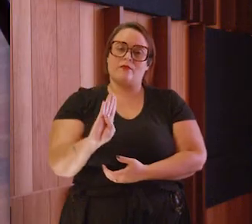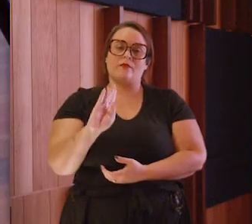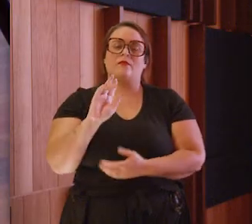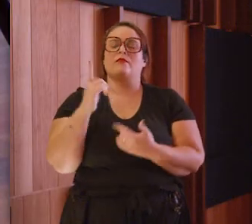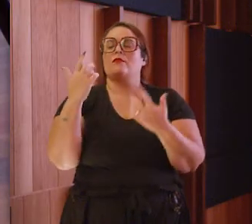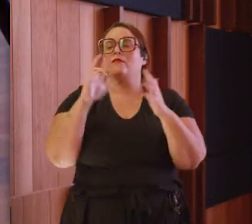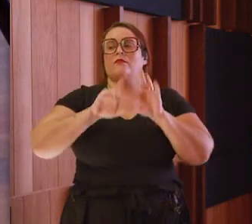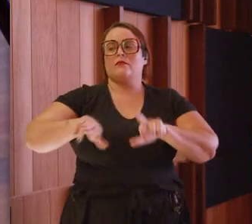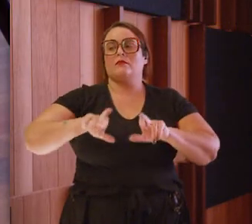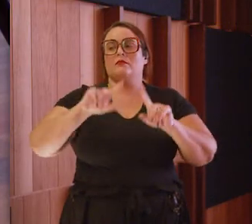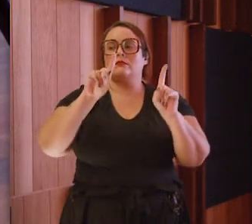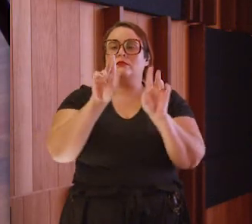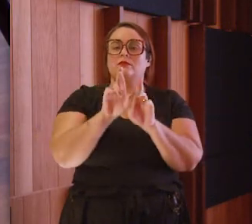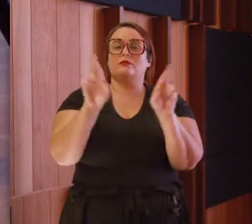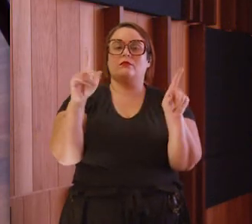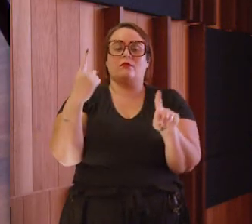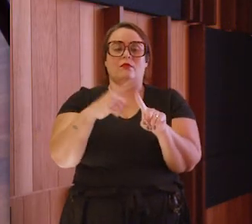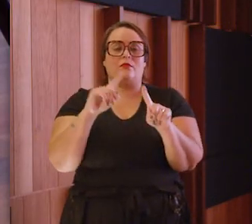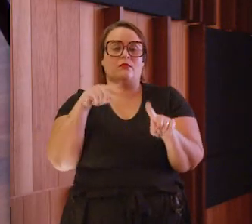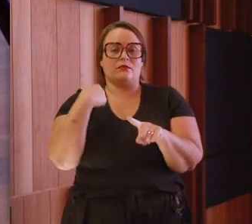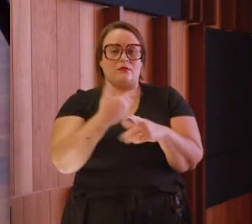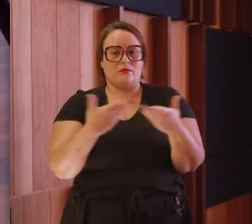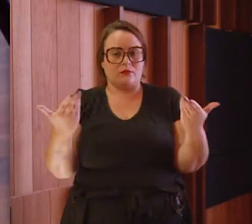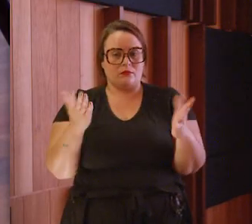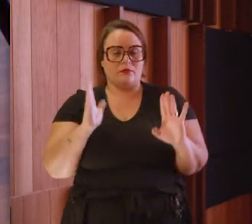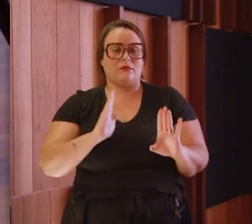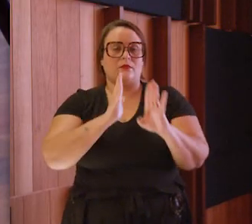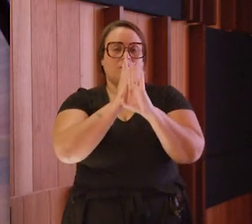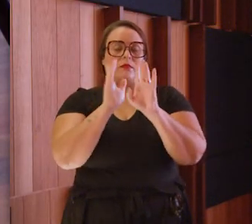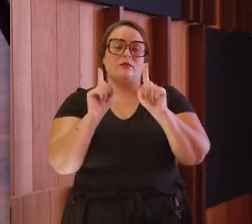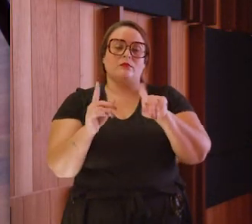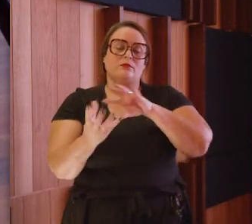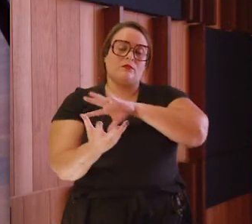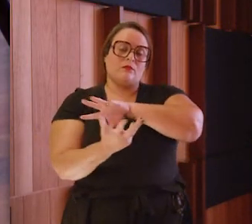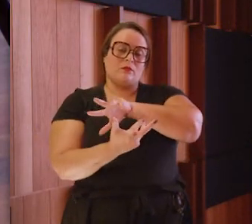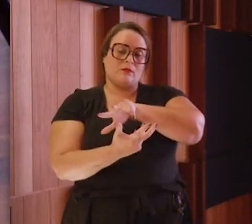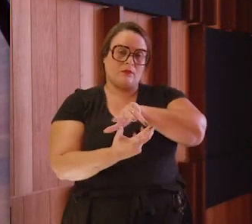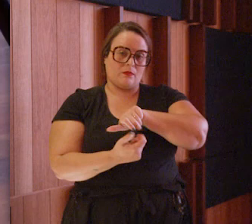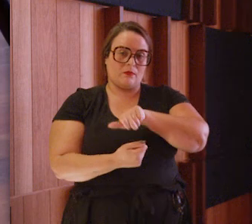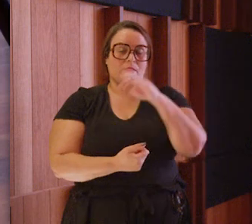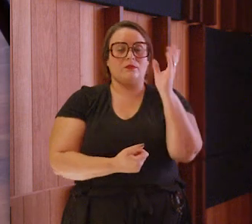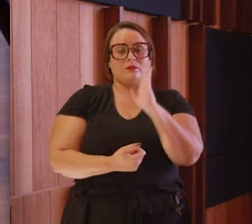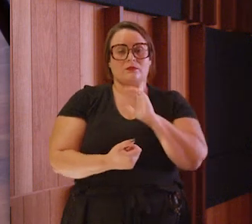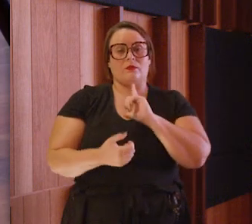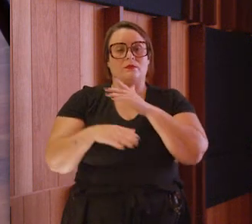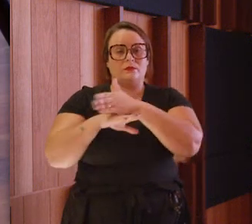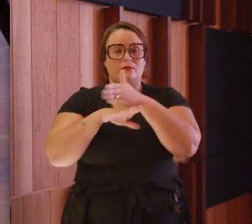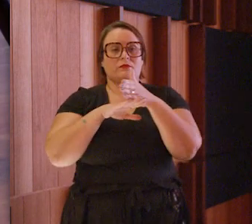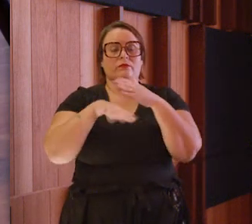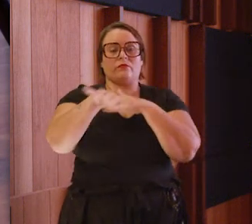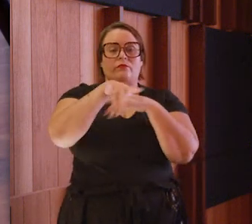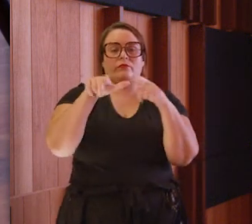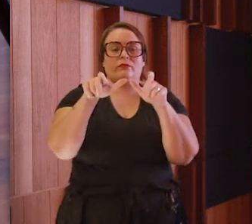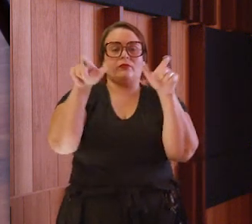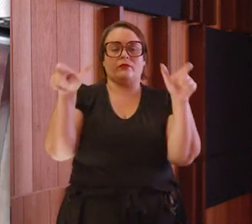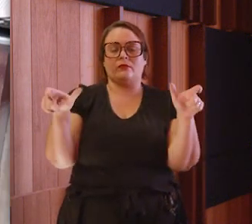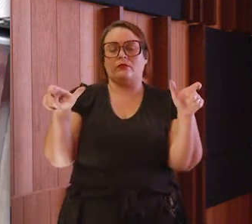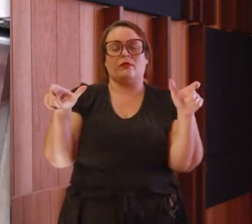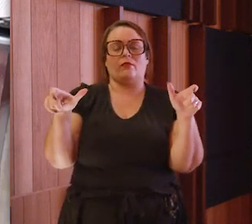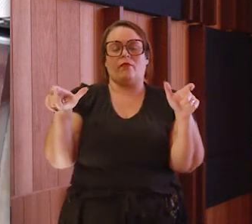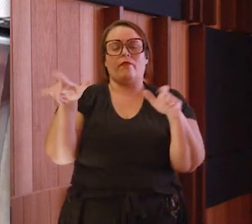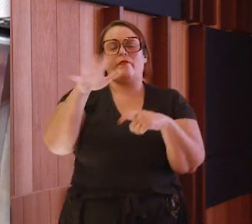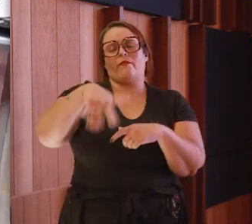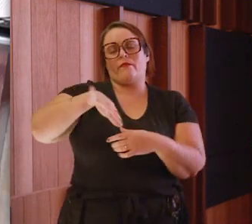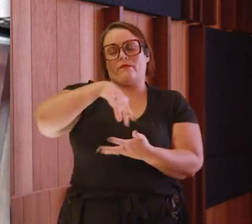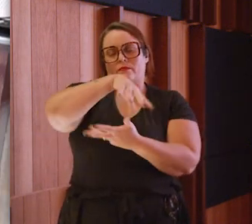looking at really a system where things have to be run from here, because Brazilian accounting standards will apply everywhere, and yet we